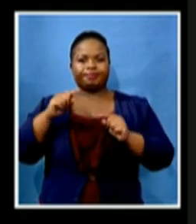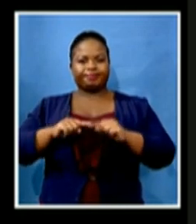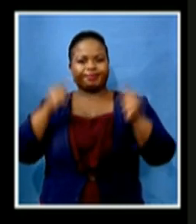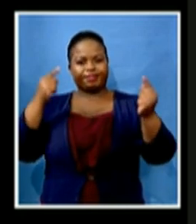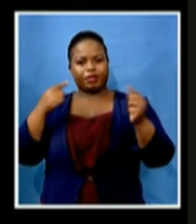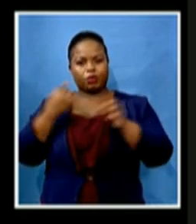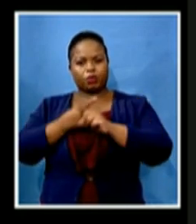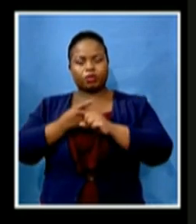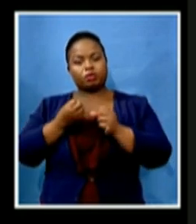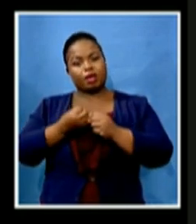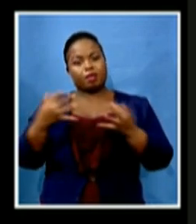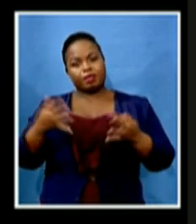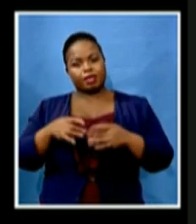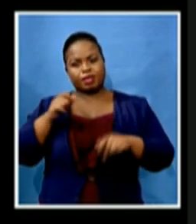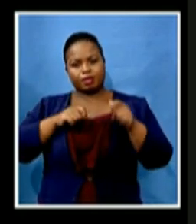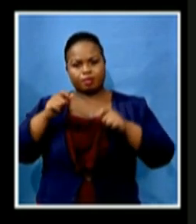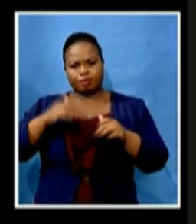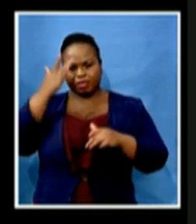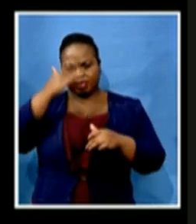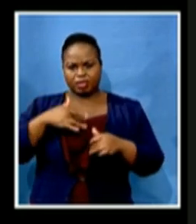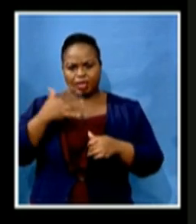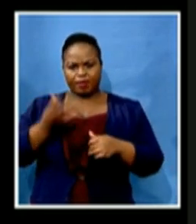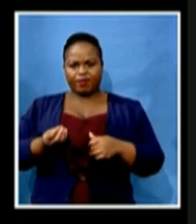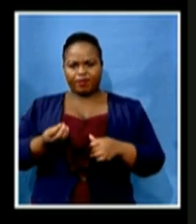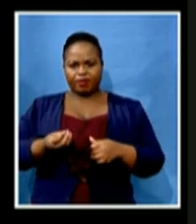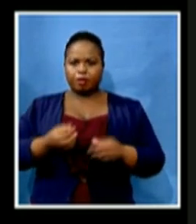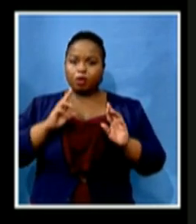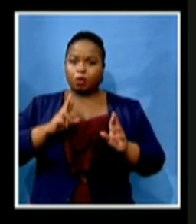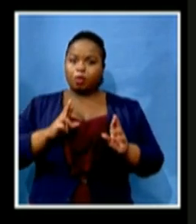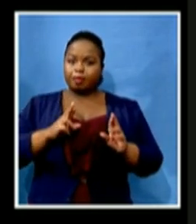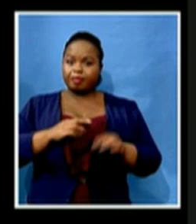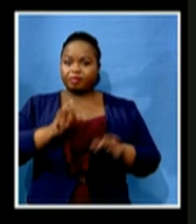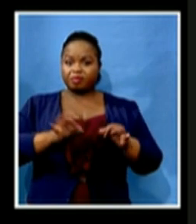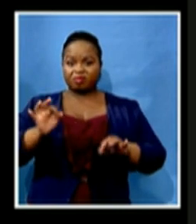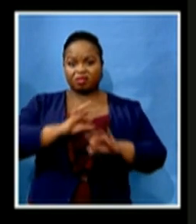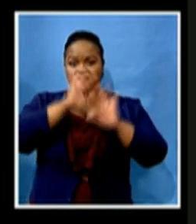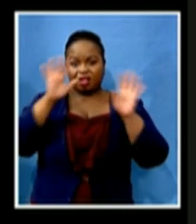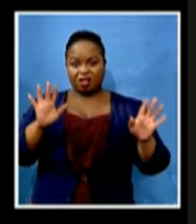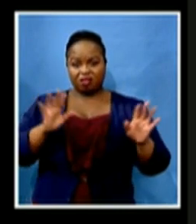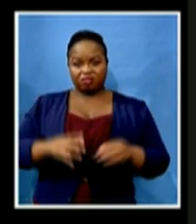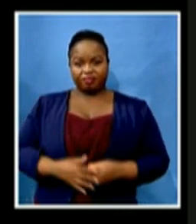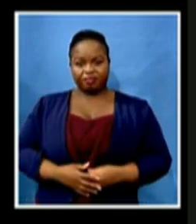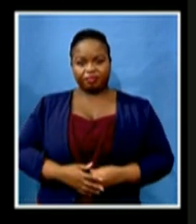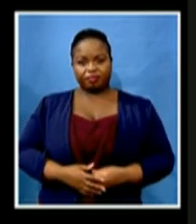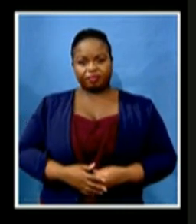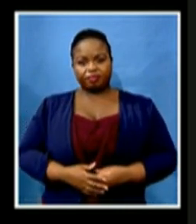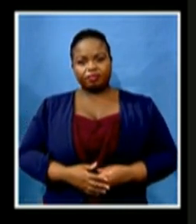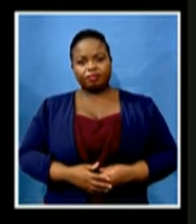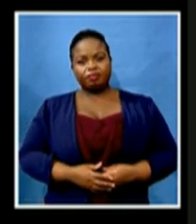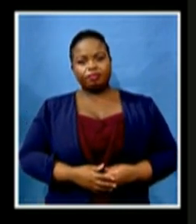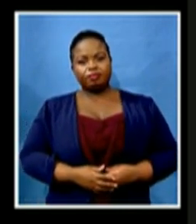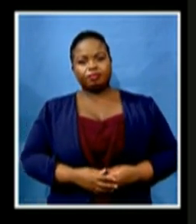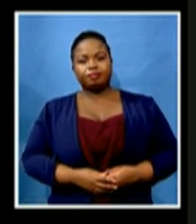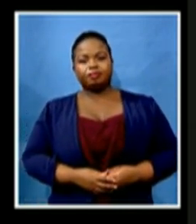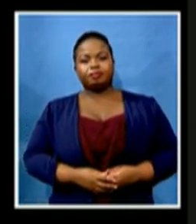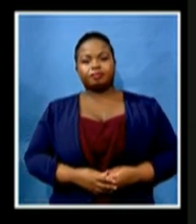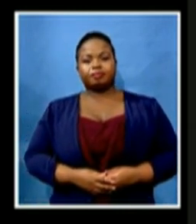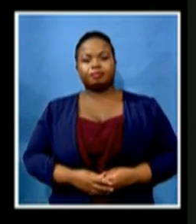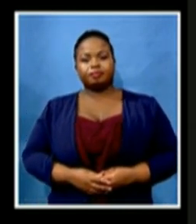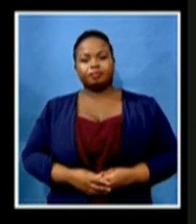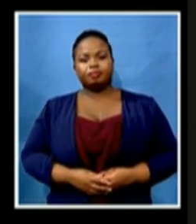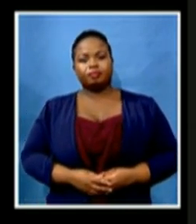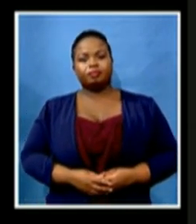So I hope I've clarified that. If not, you can contact me offline on that. Next, going to Marcus Lowe's